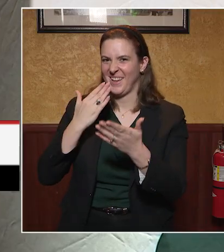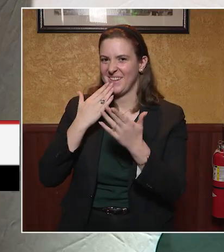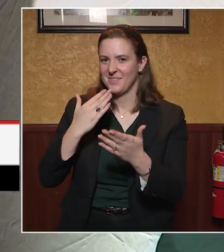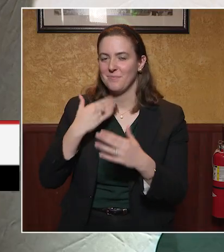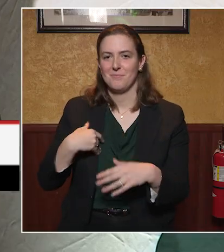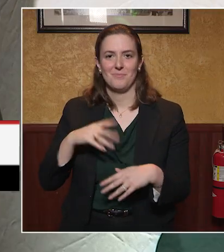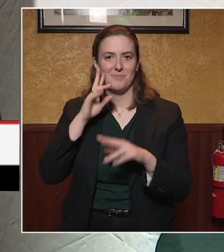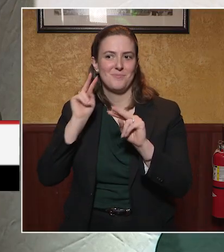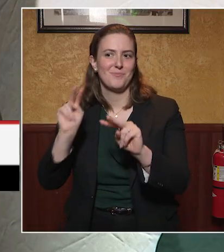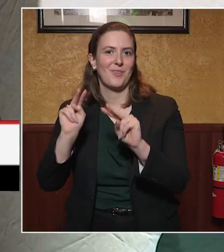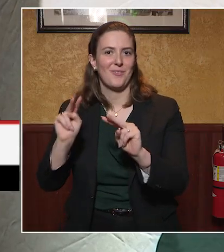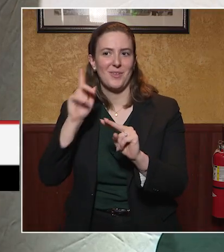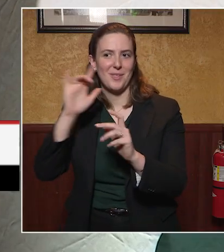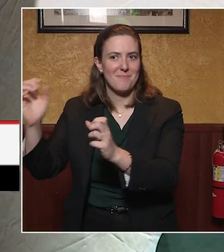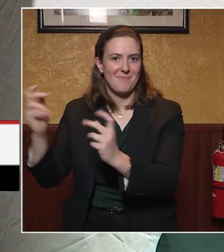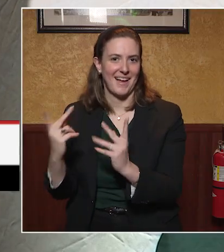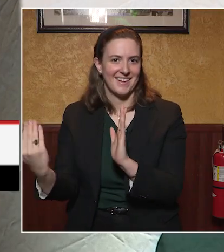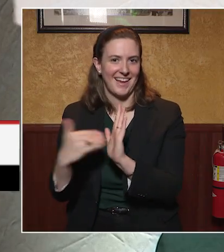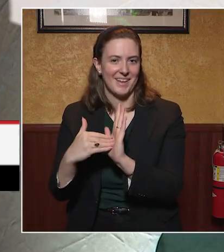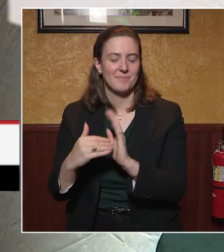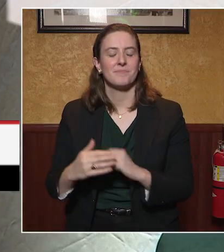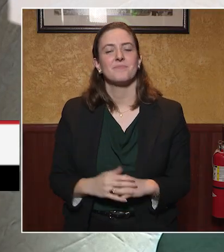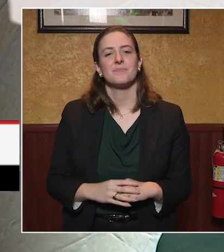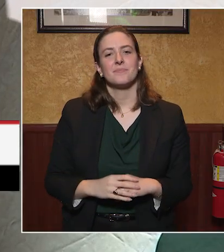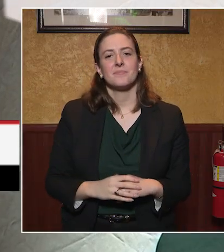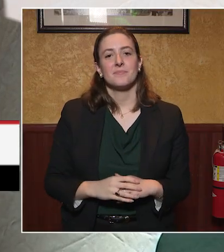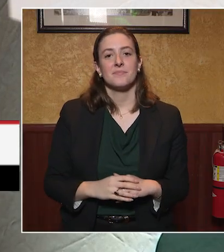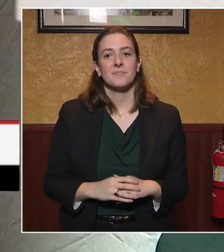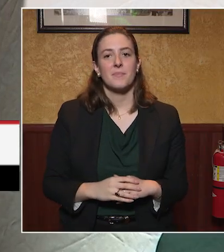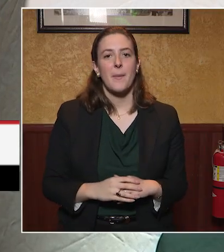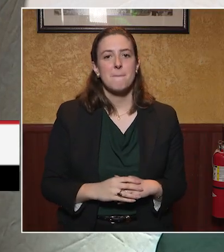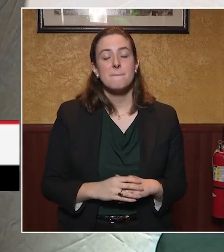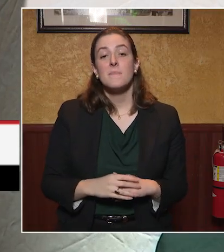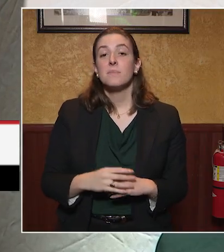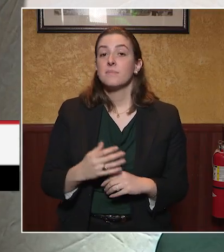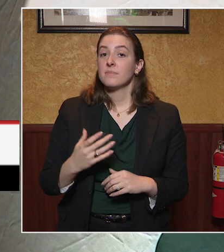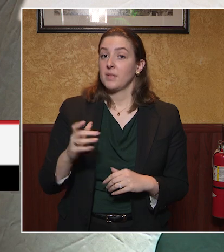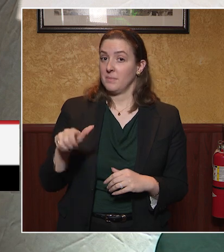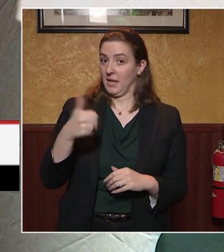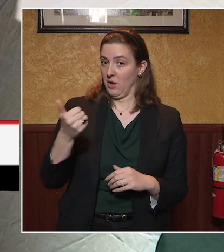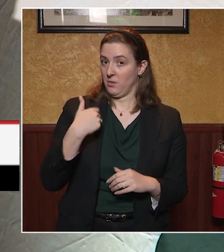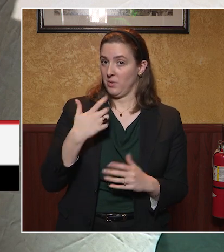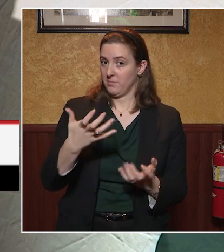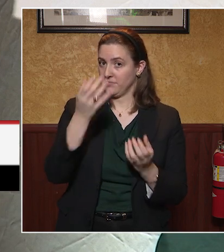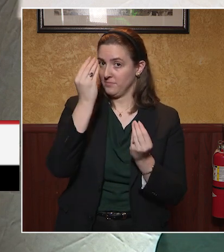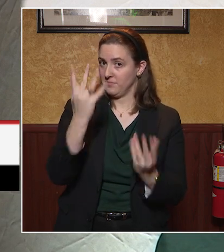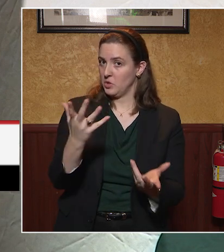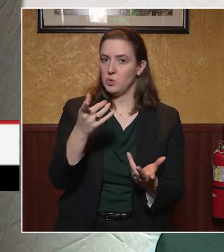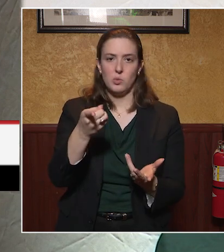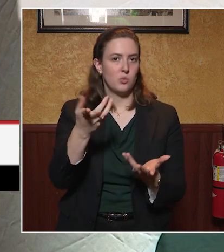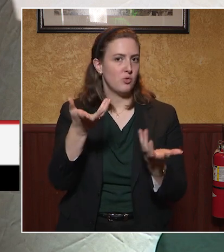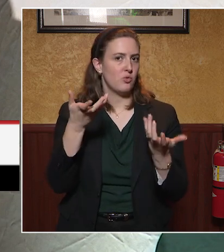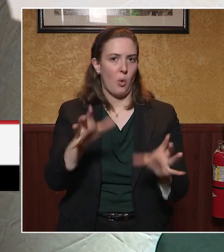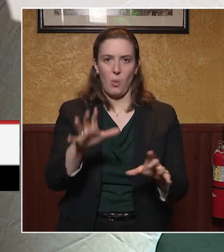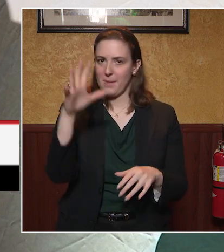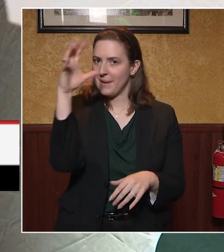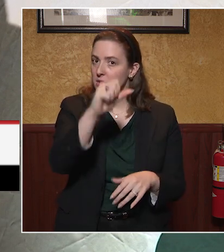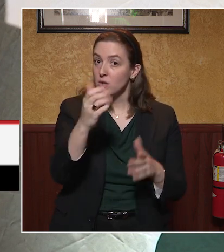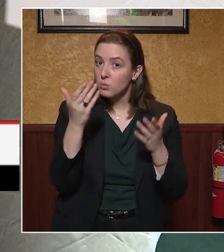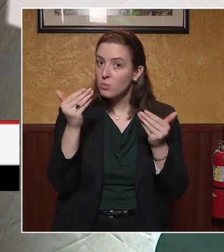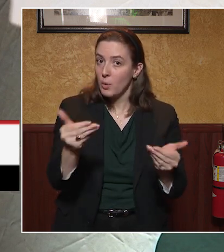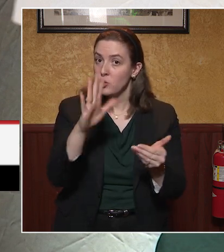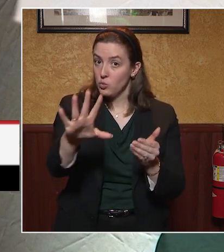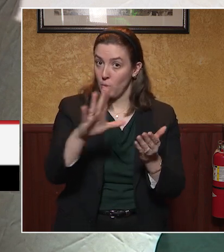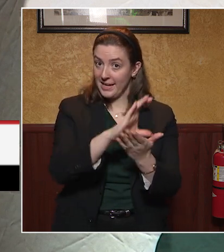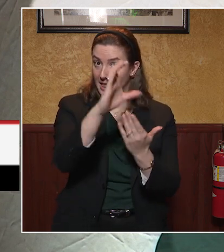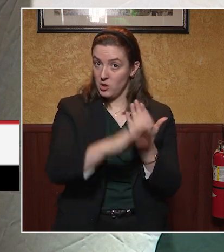there. Now, I also want to make sure that you know about something else that you do not want to miss. You want to mark your calendar right now